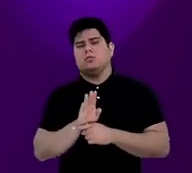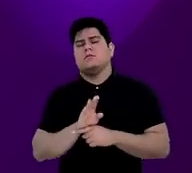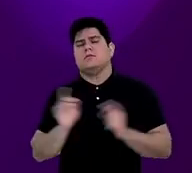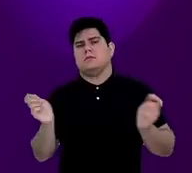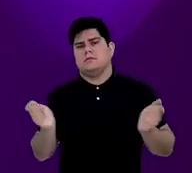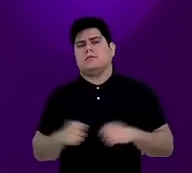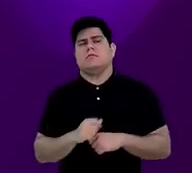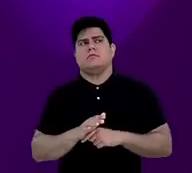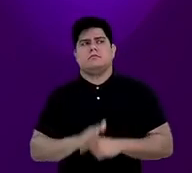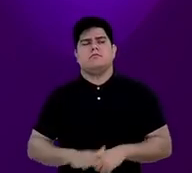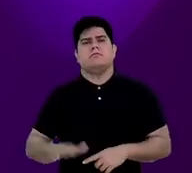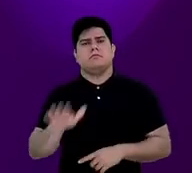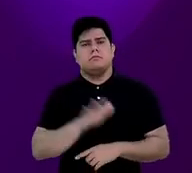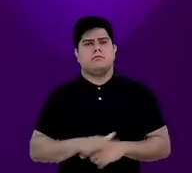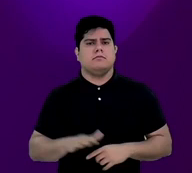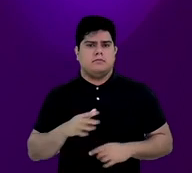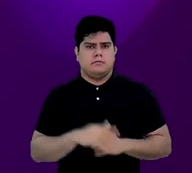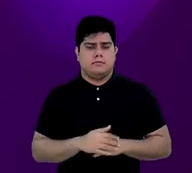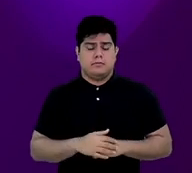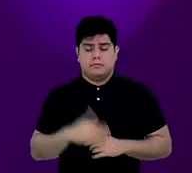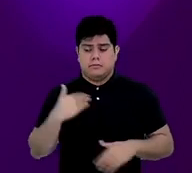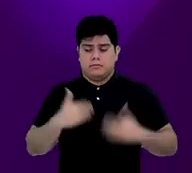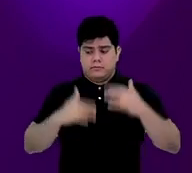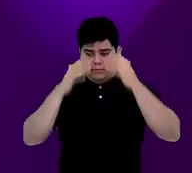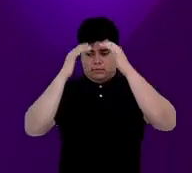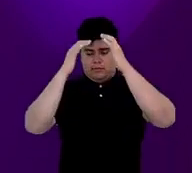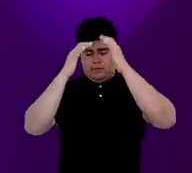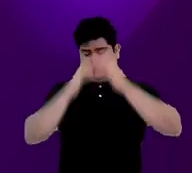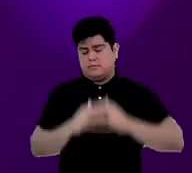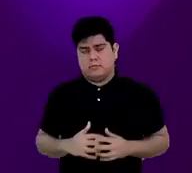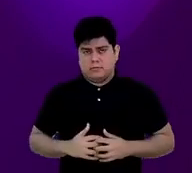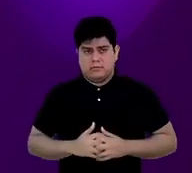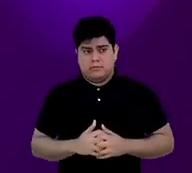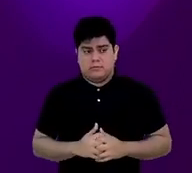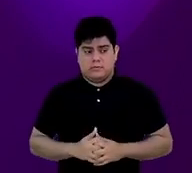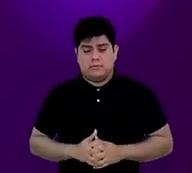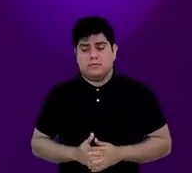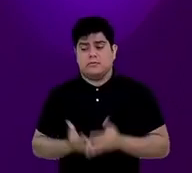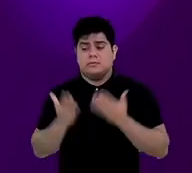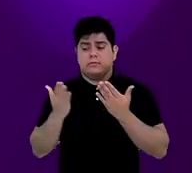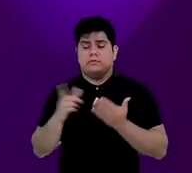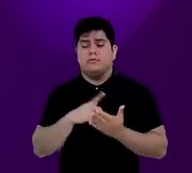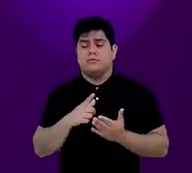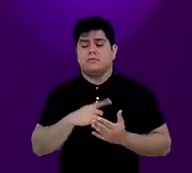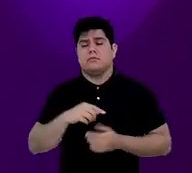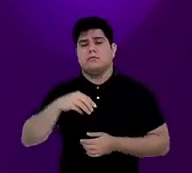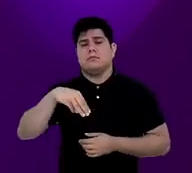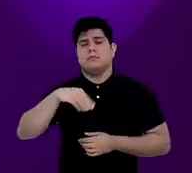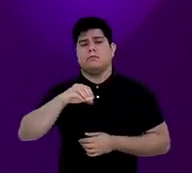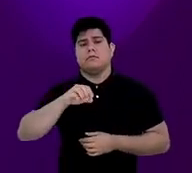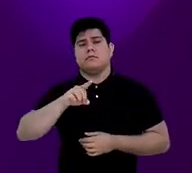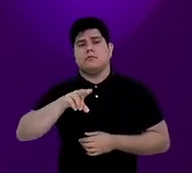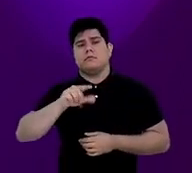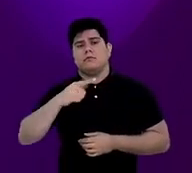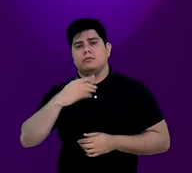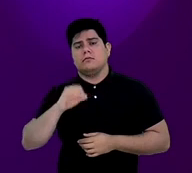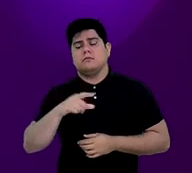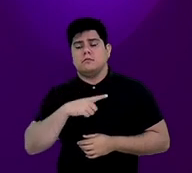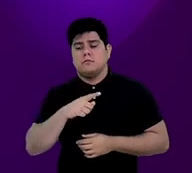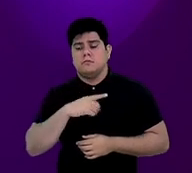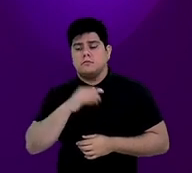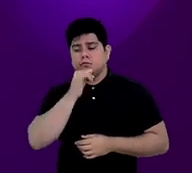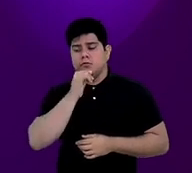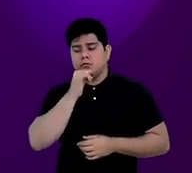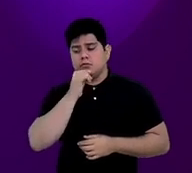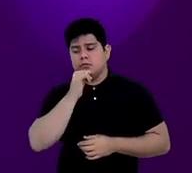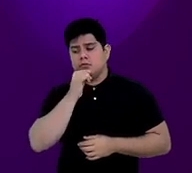people studying photobiomodulation for a huge range of brain disorders. So there's traumatic ones